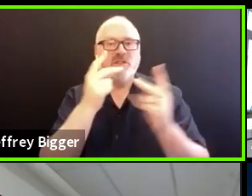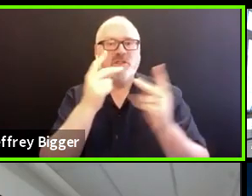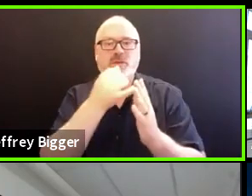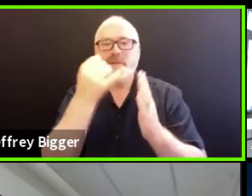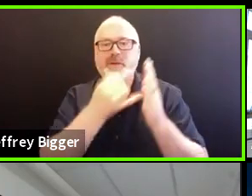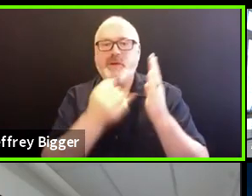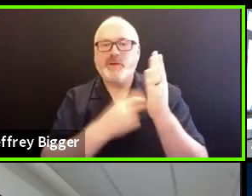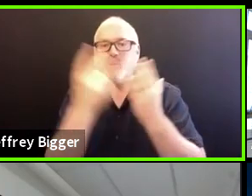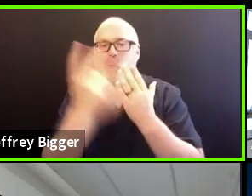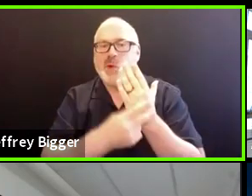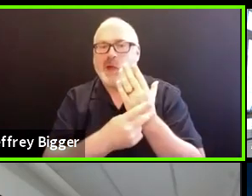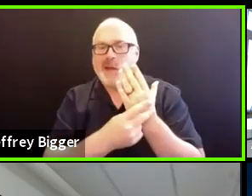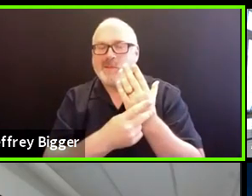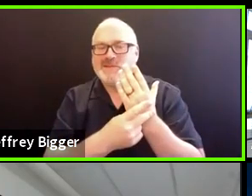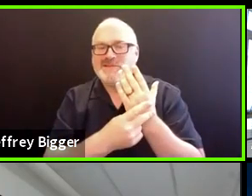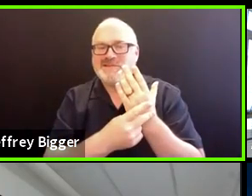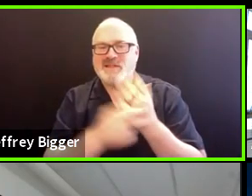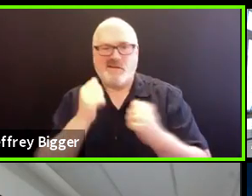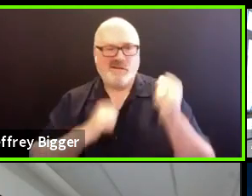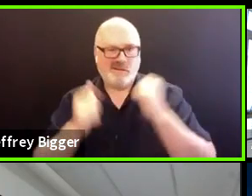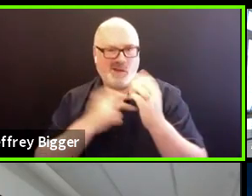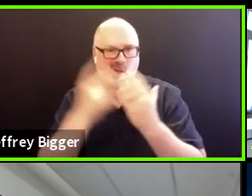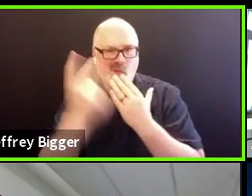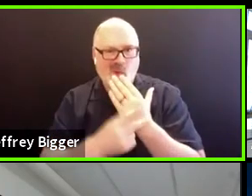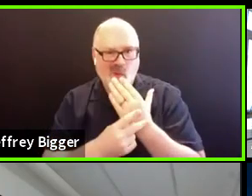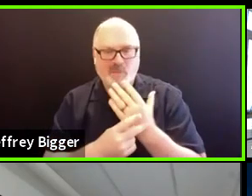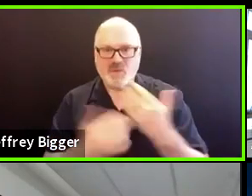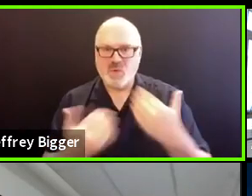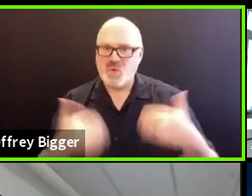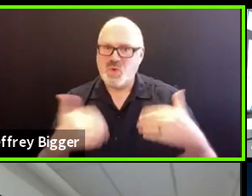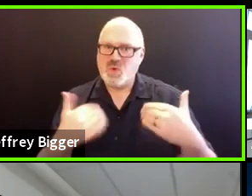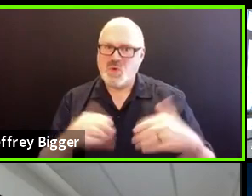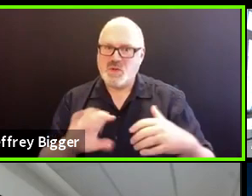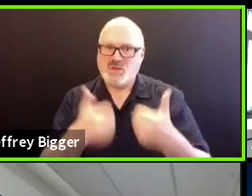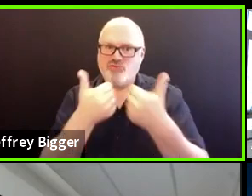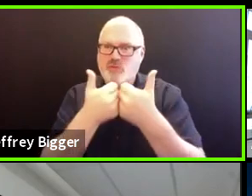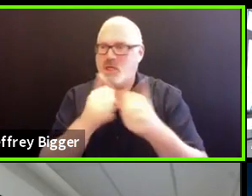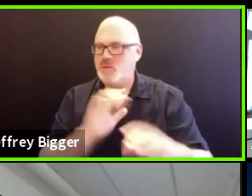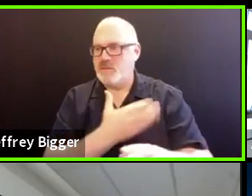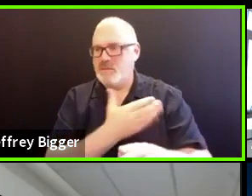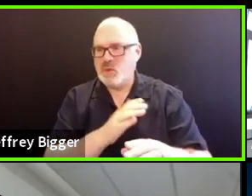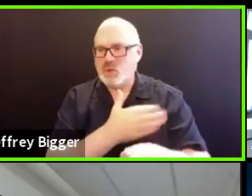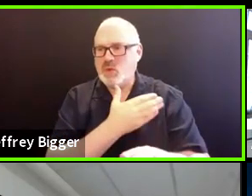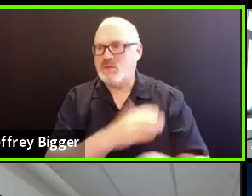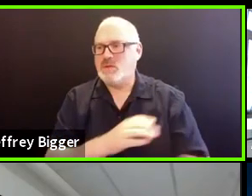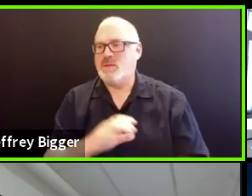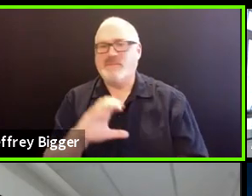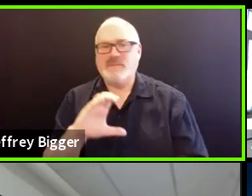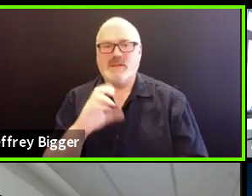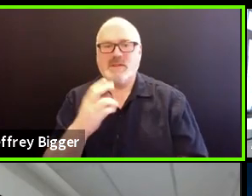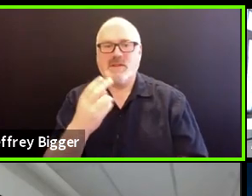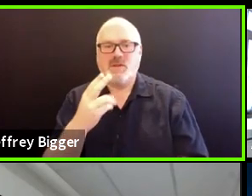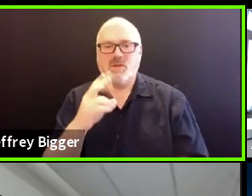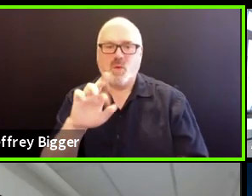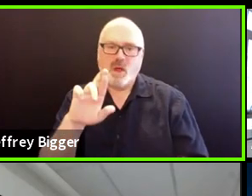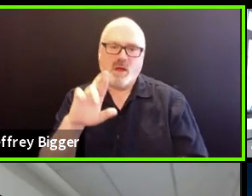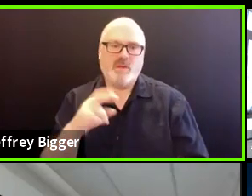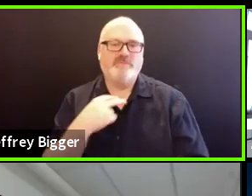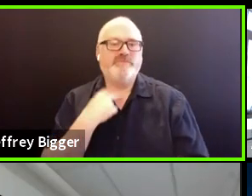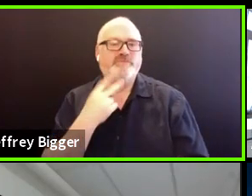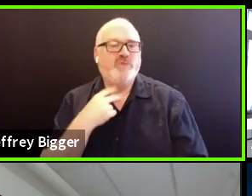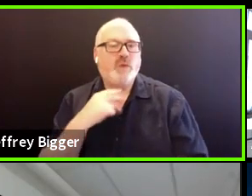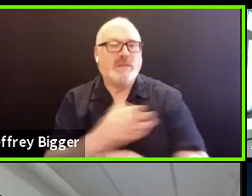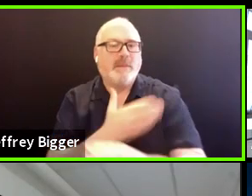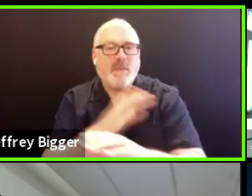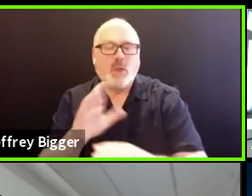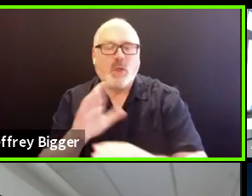programs, and particularly with our performing arts programs and music and choir and voice. It creates a whole